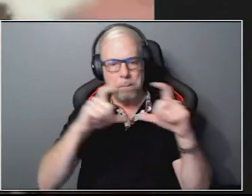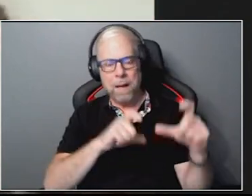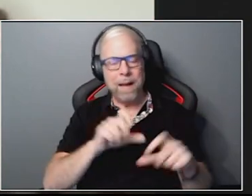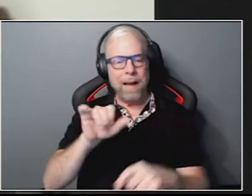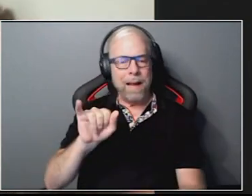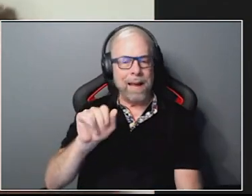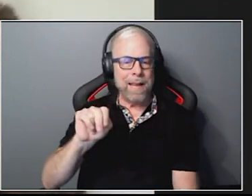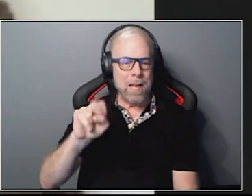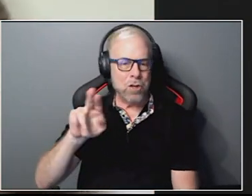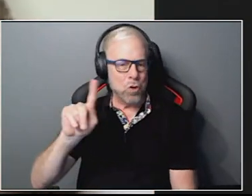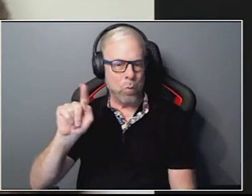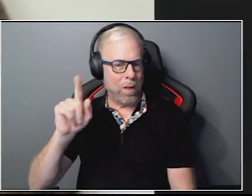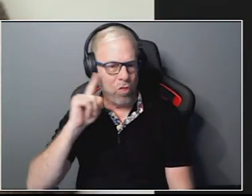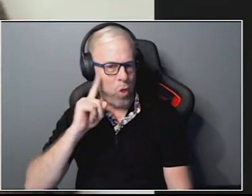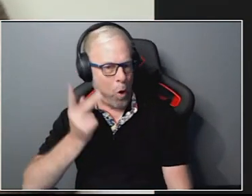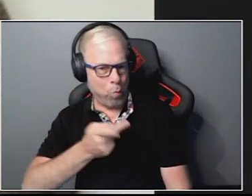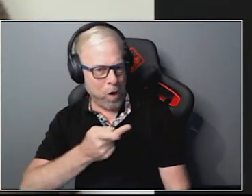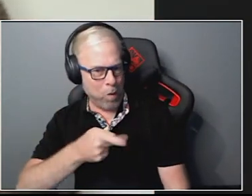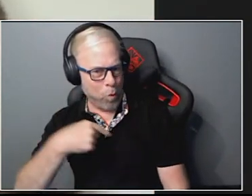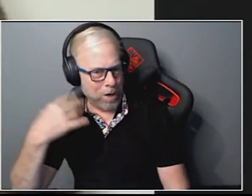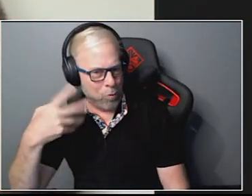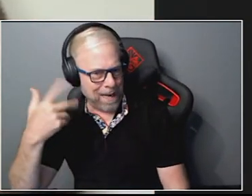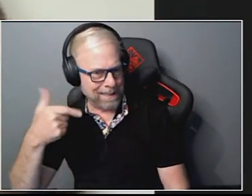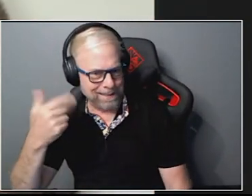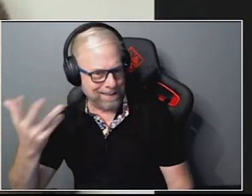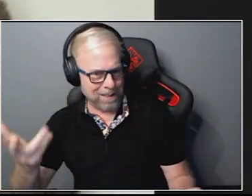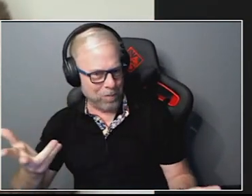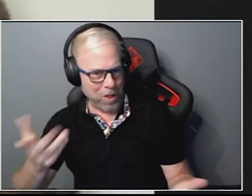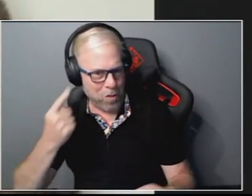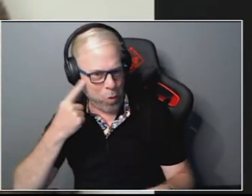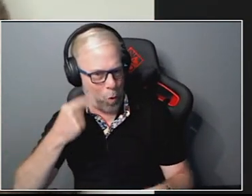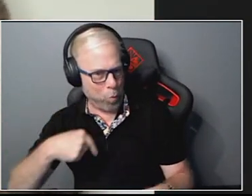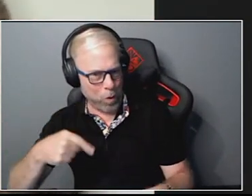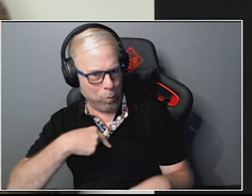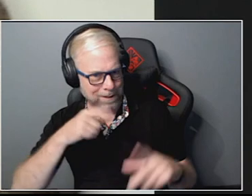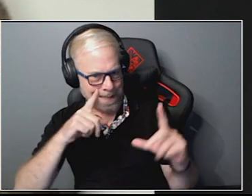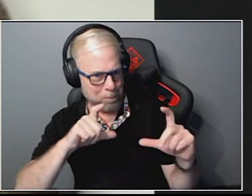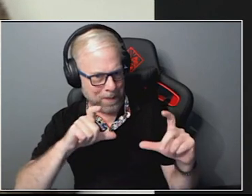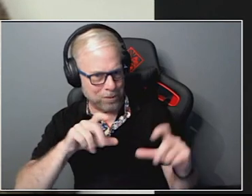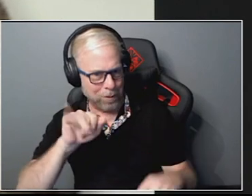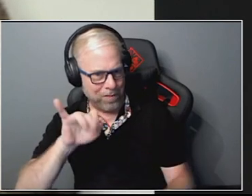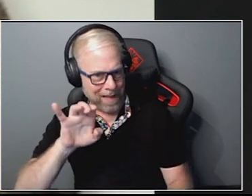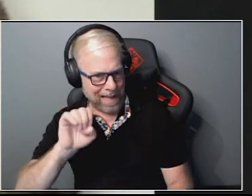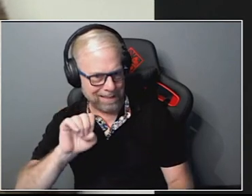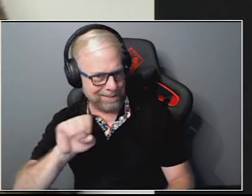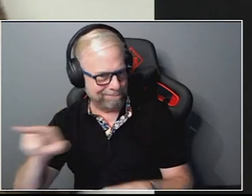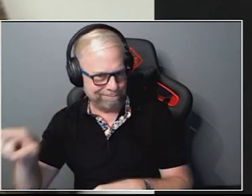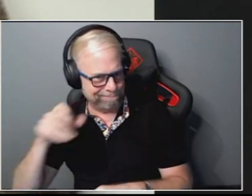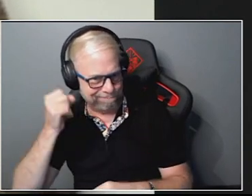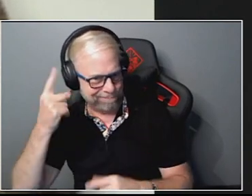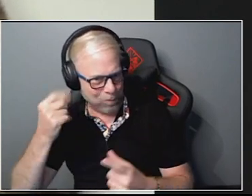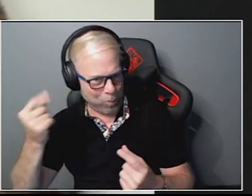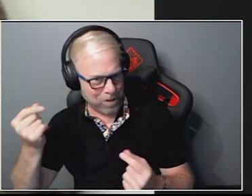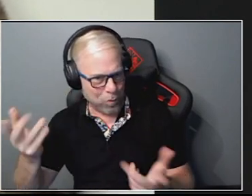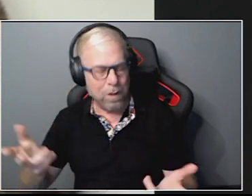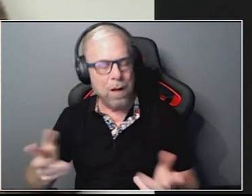pictures of the ice. They didn't understand what we were doing. And next thing I